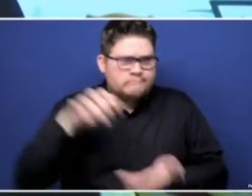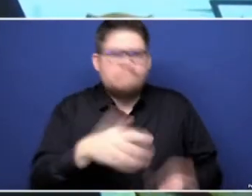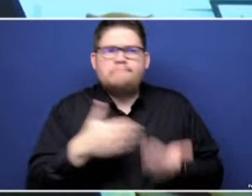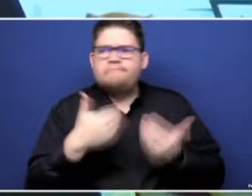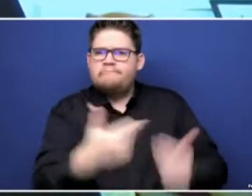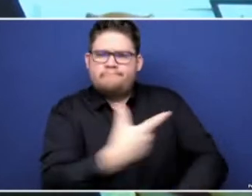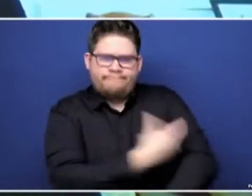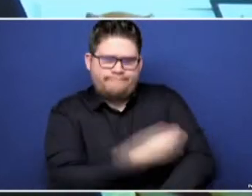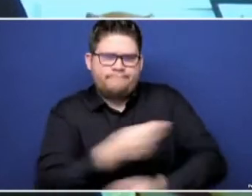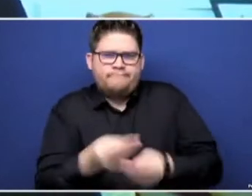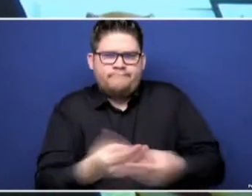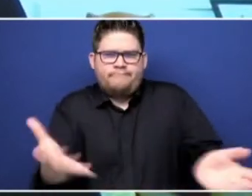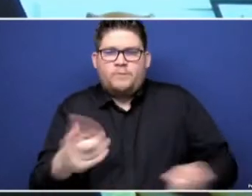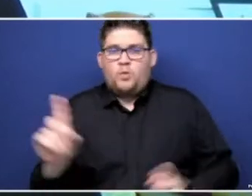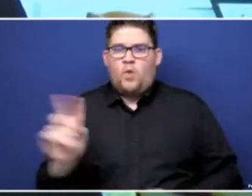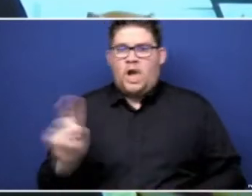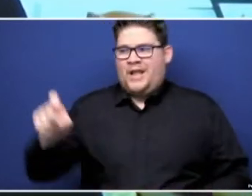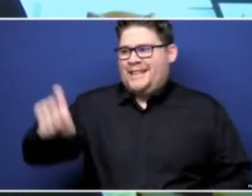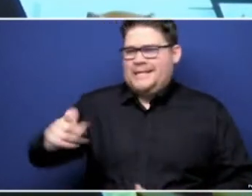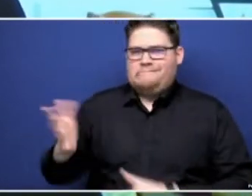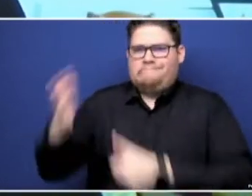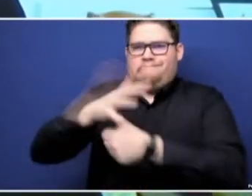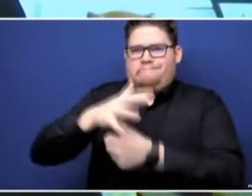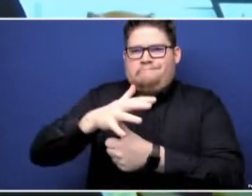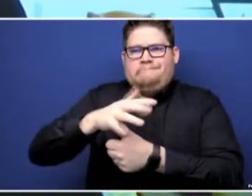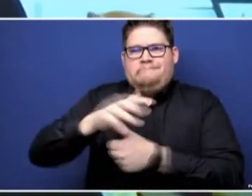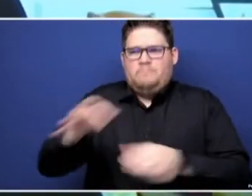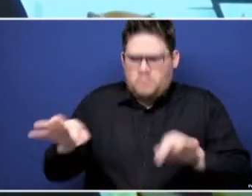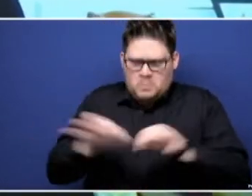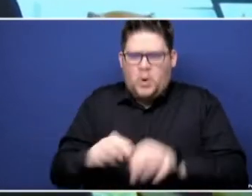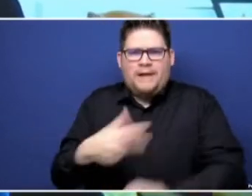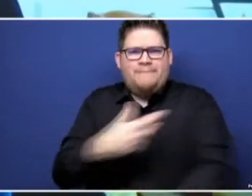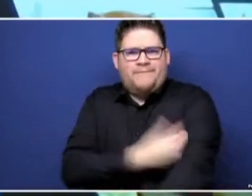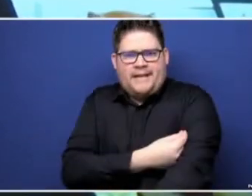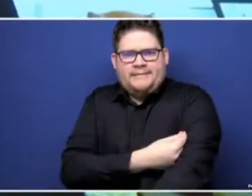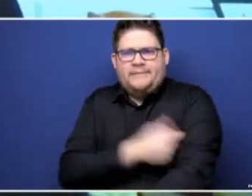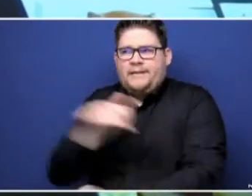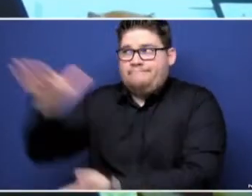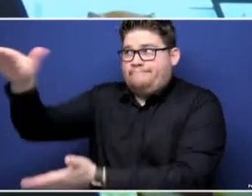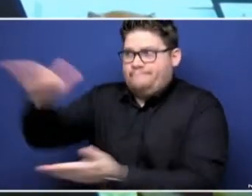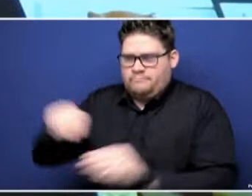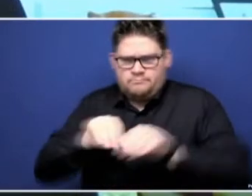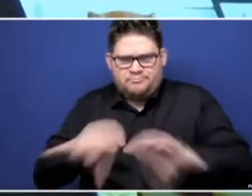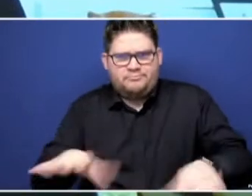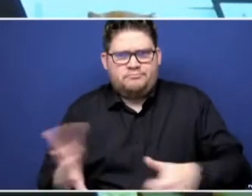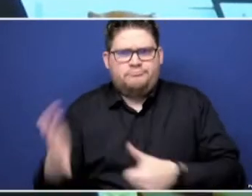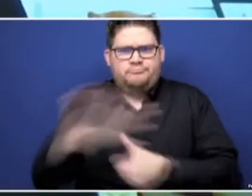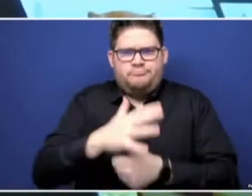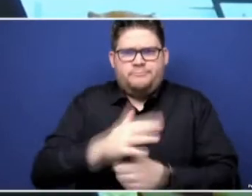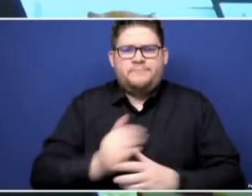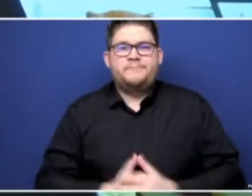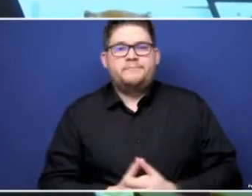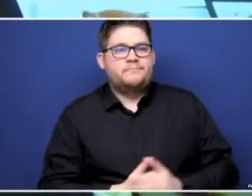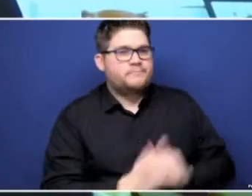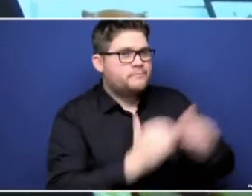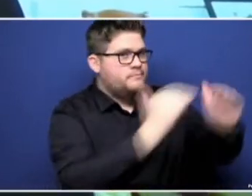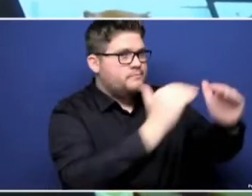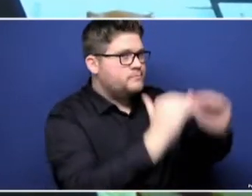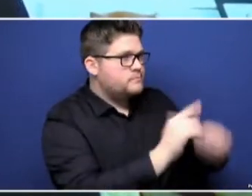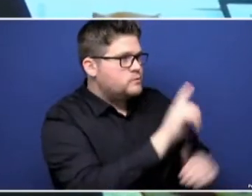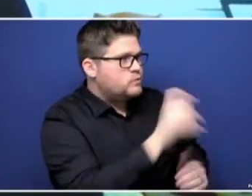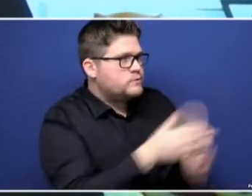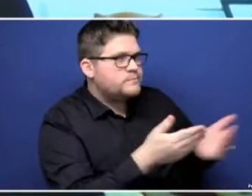and a couple of weeks ago, patients, in these high-risk categories are basically